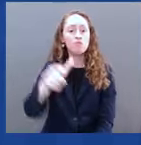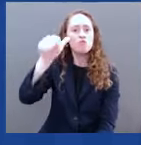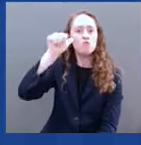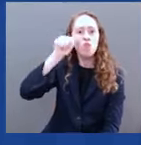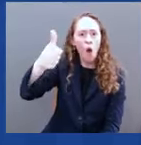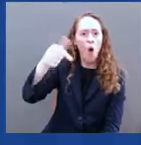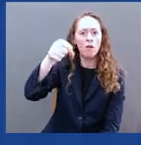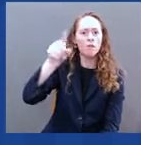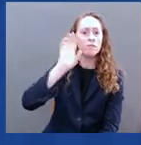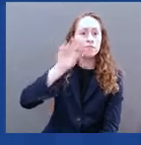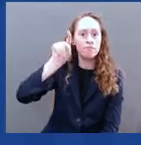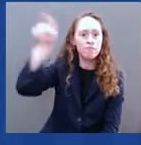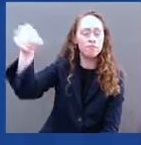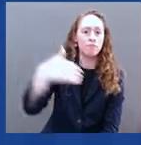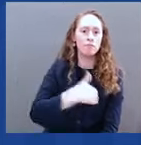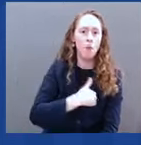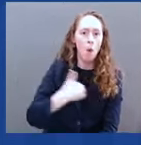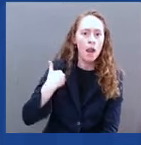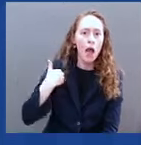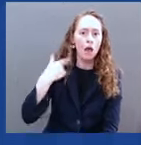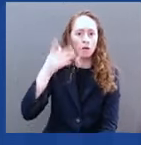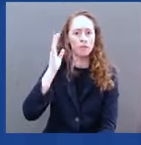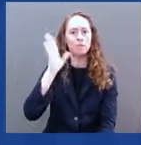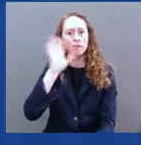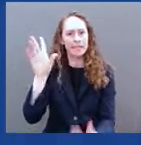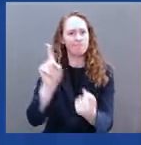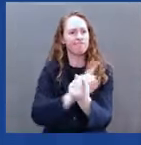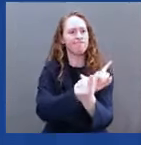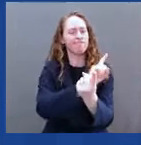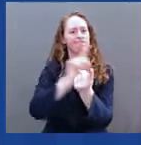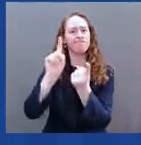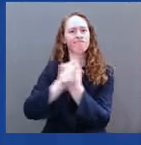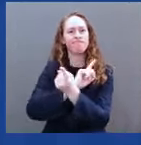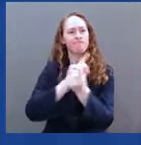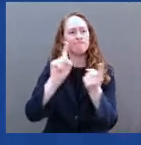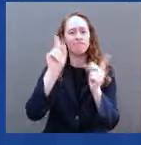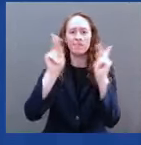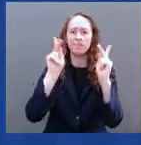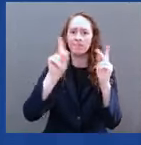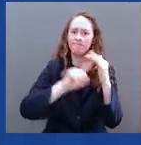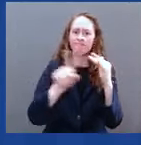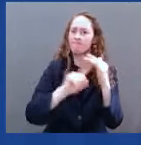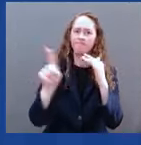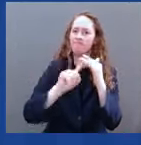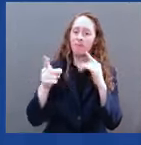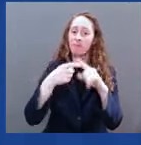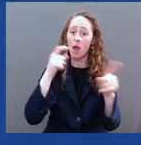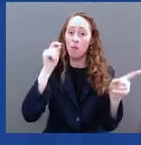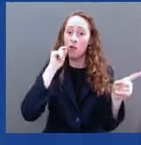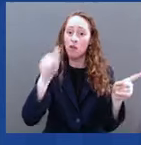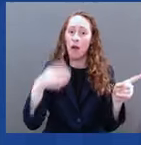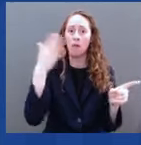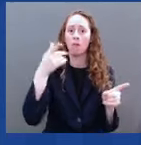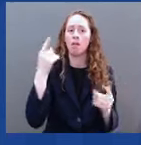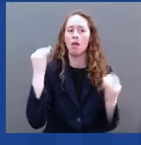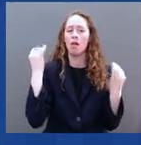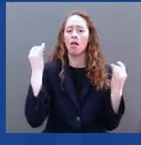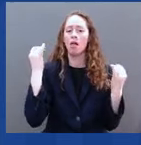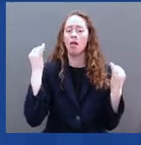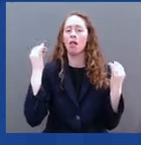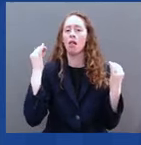who have fled their country could change the way that you might respond? I don't think so, because I've been to many, many war